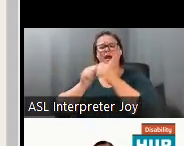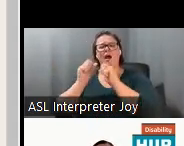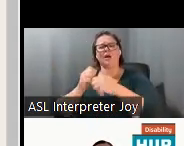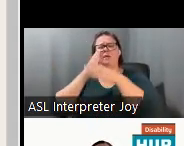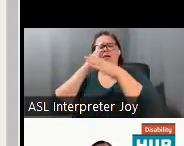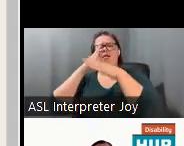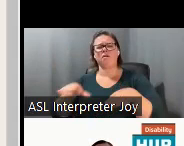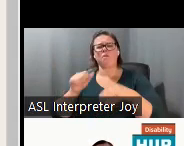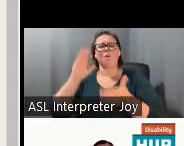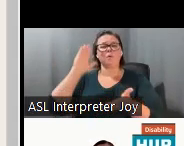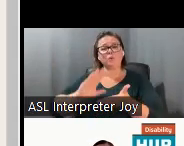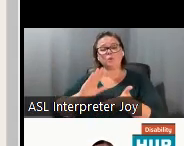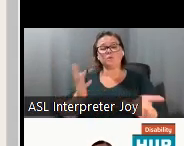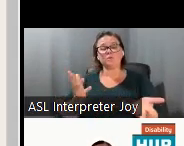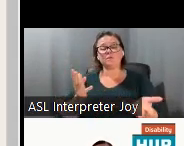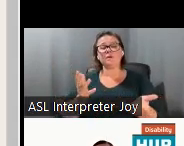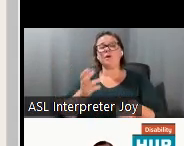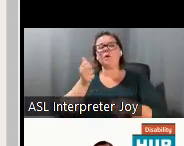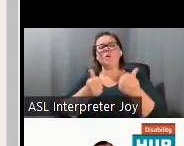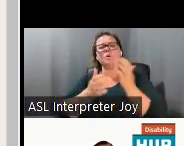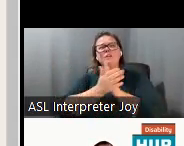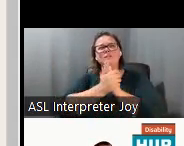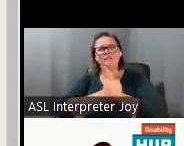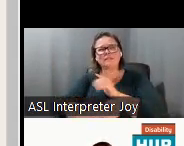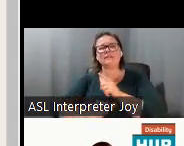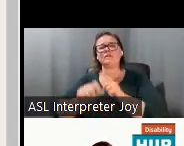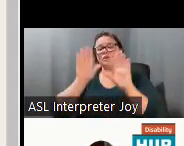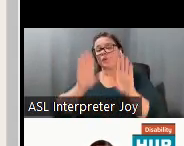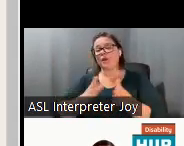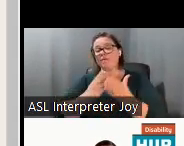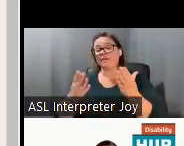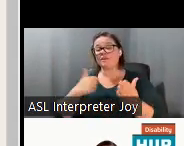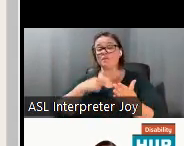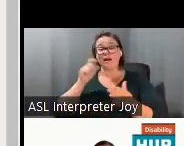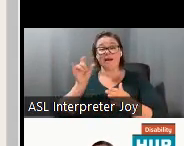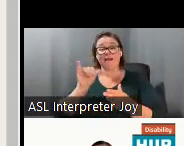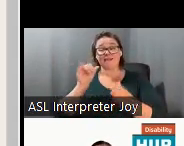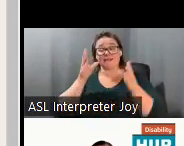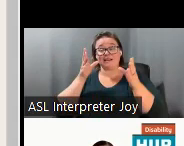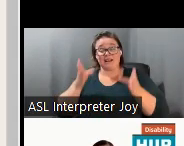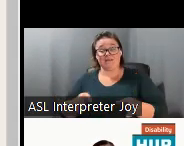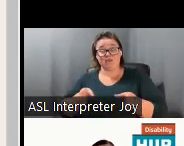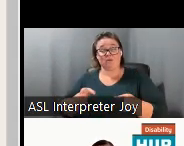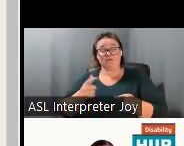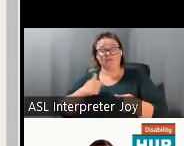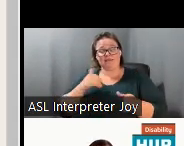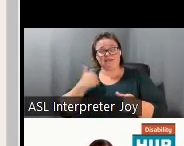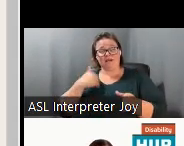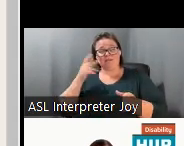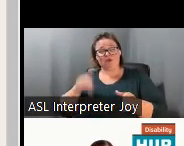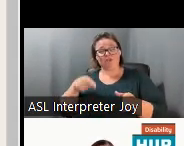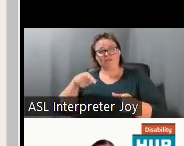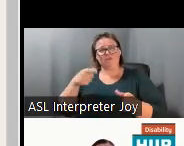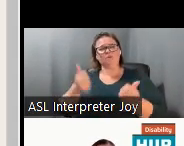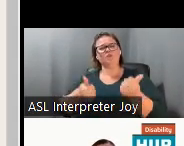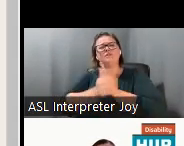barriers? What skills and great things do I, as an individual, as a young person, already have?